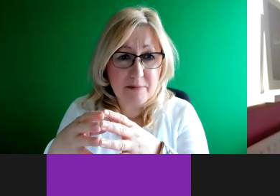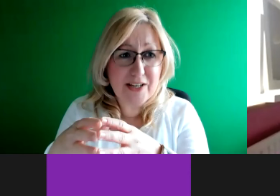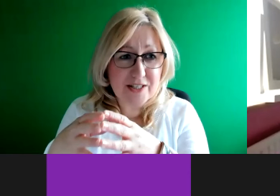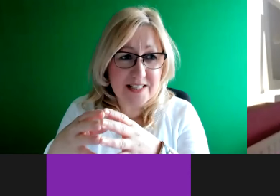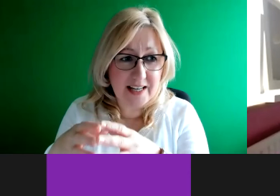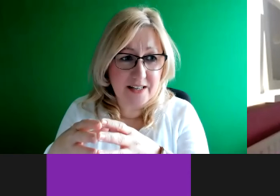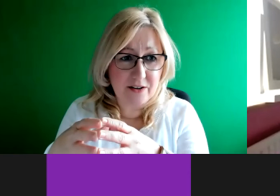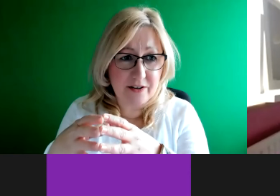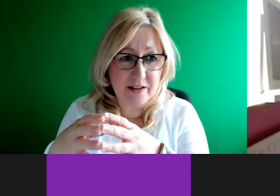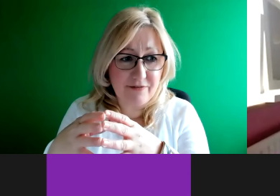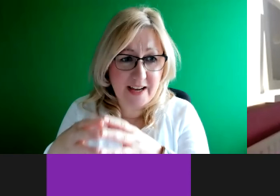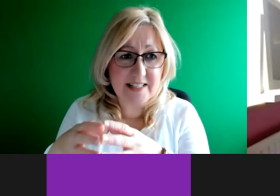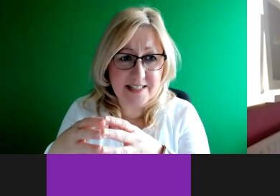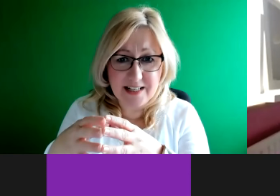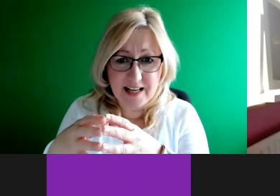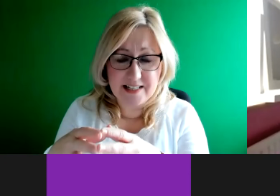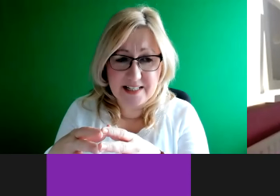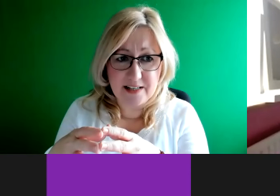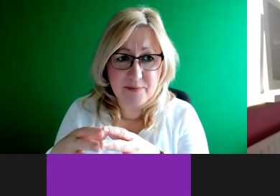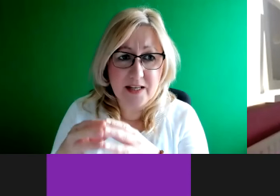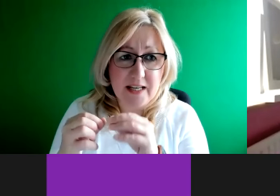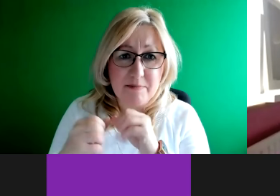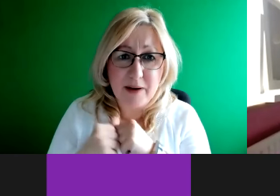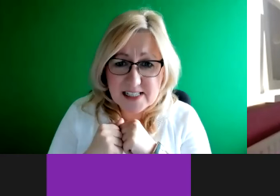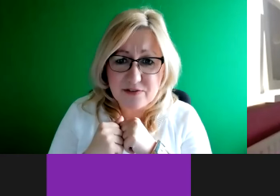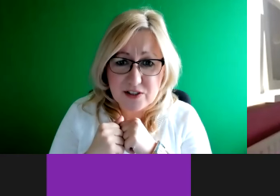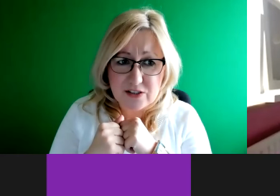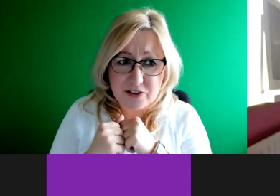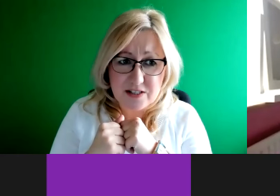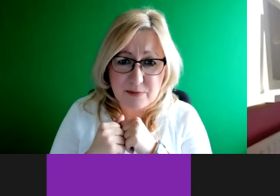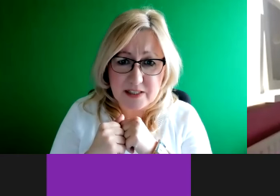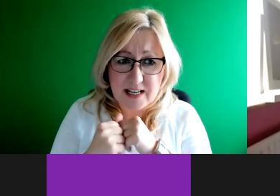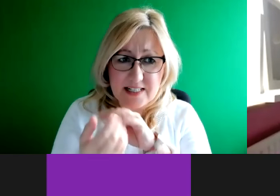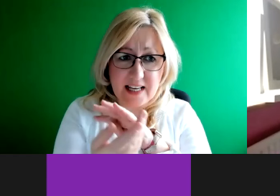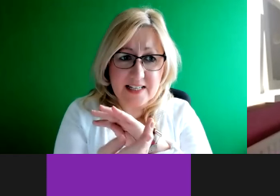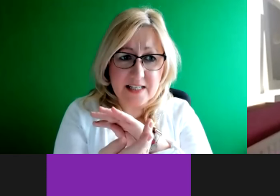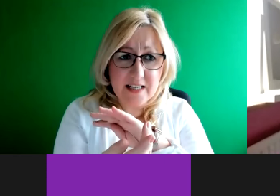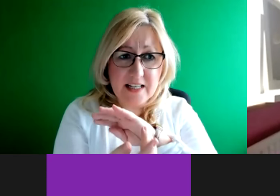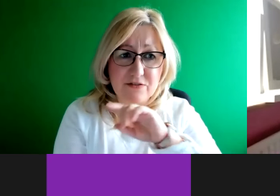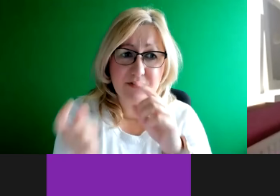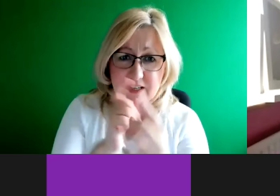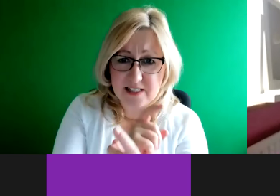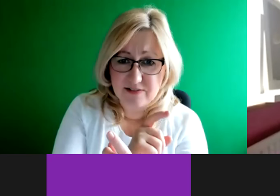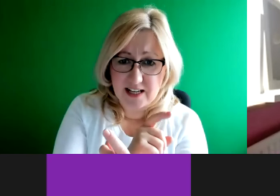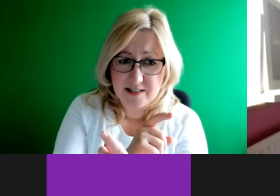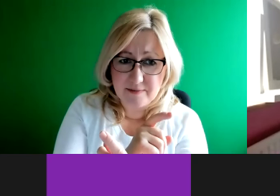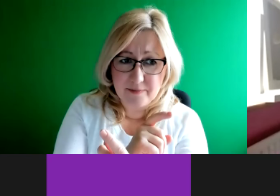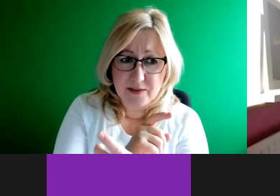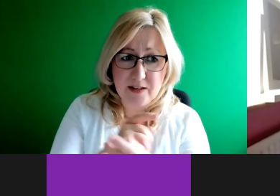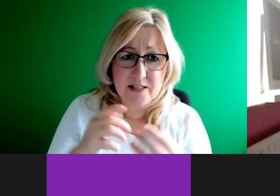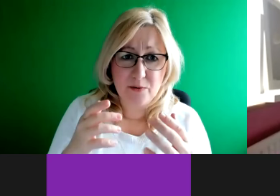most patient-like or affected entity. In passive constructions, what you tend to get is a reversal of